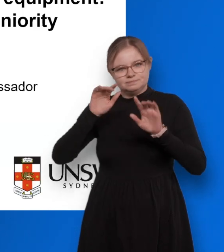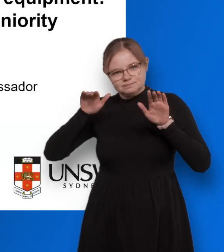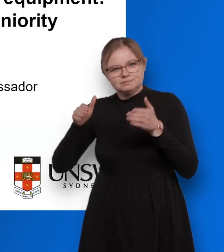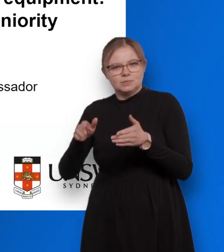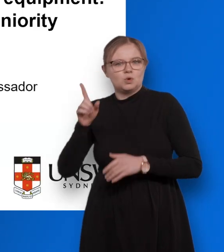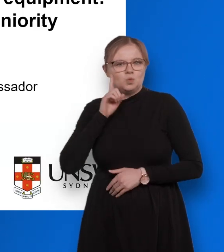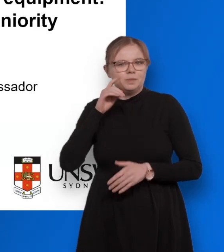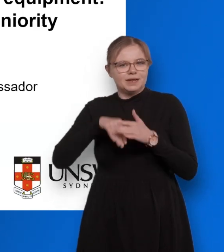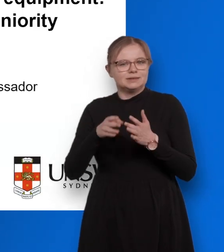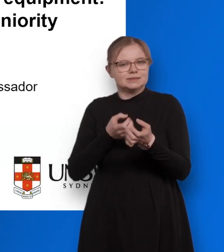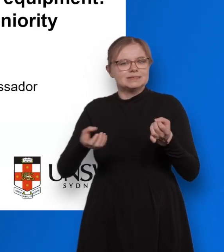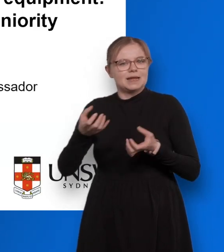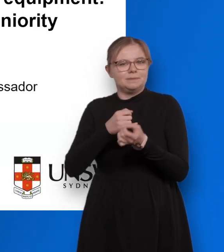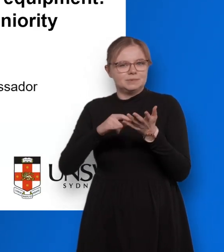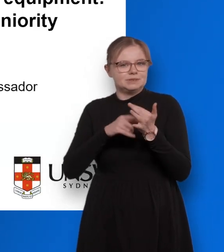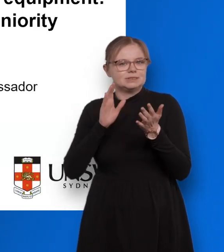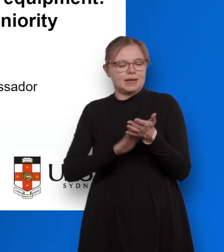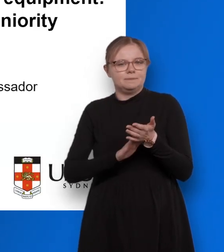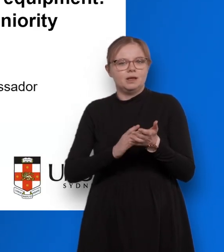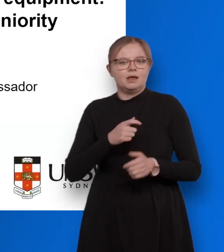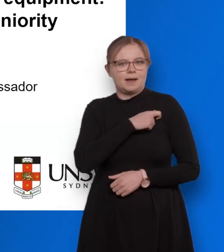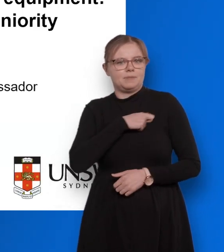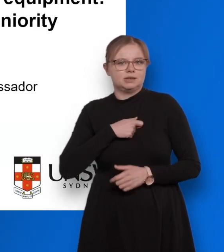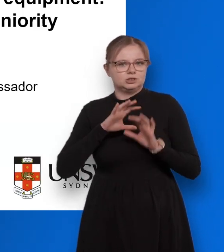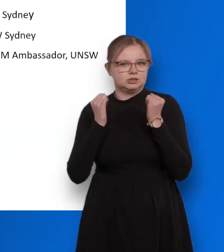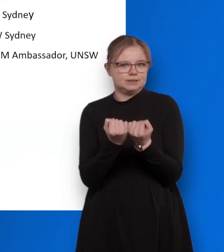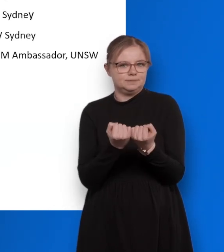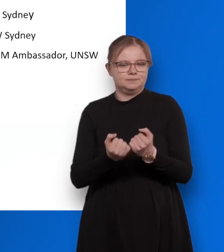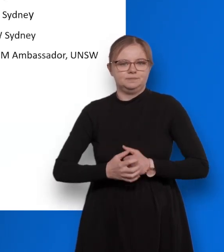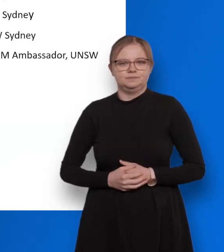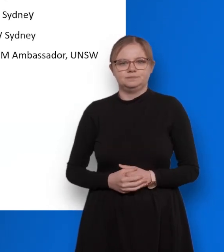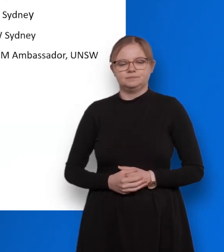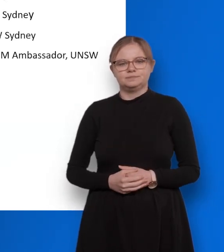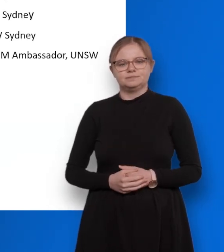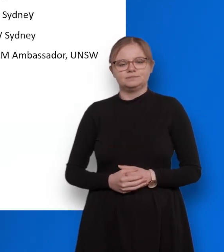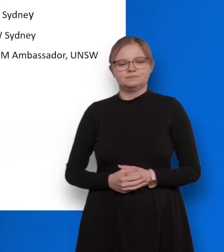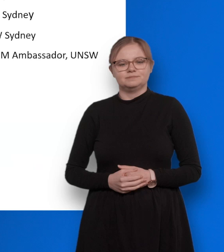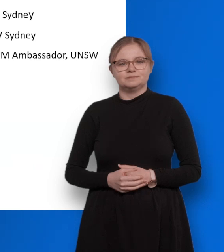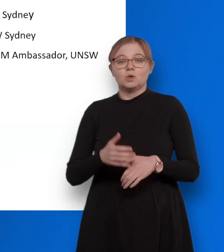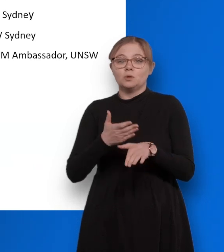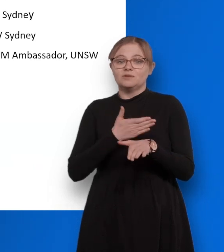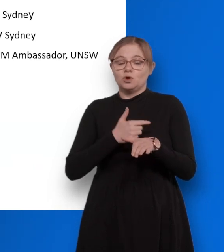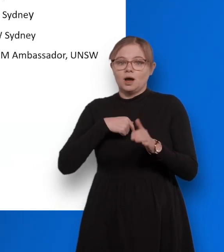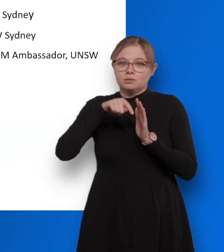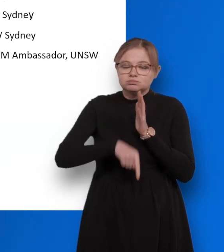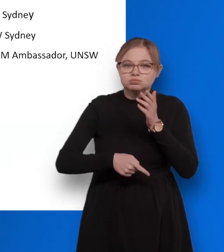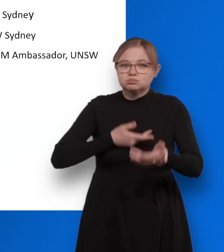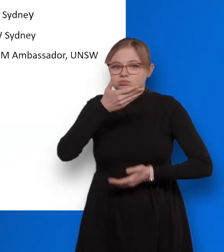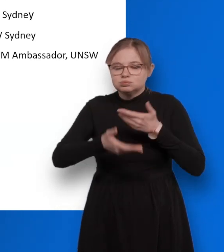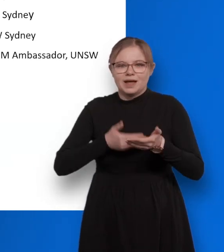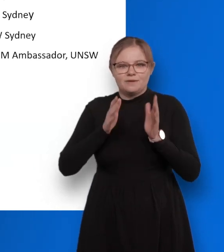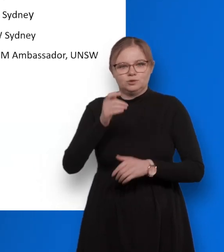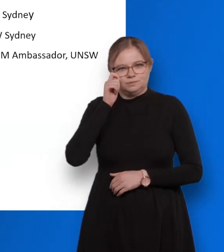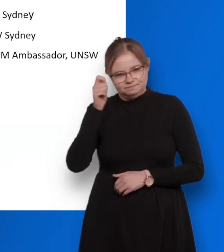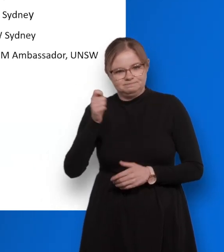STEM Ambassador team. Next slide, please. Before I get into it, the full credit is due to the